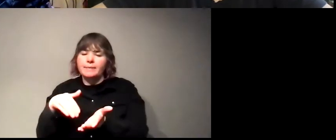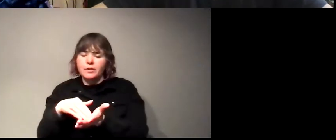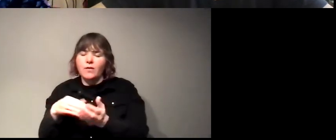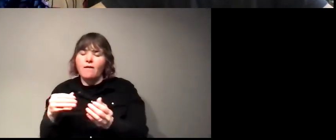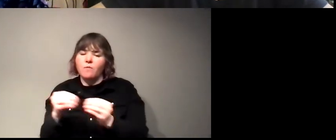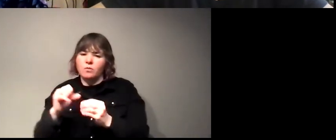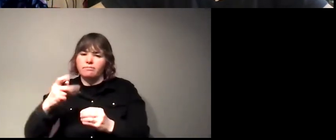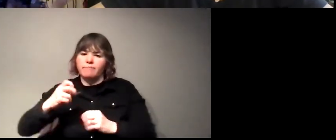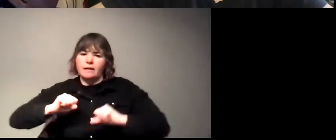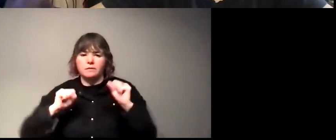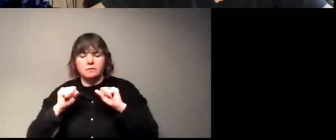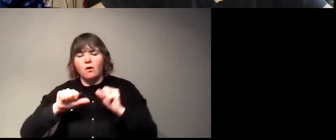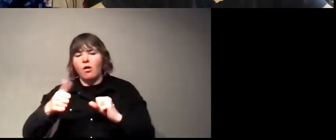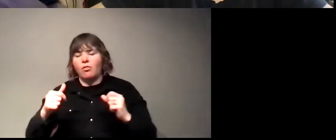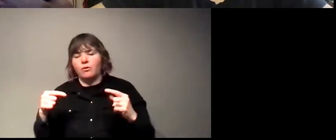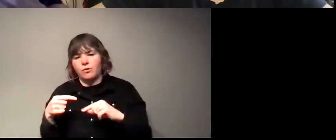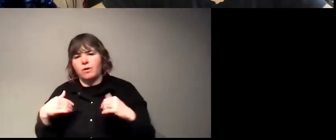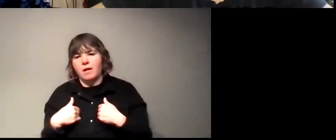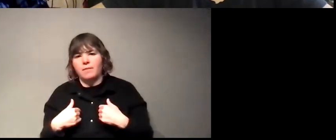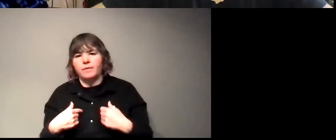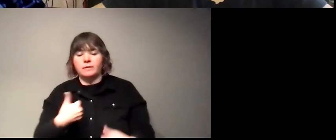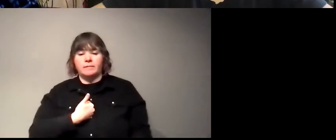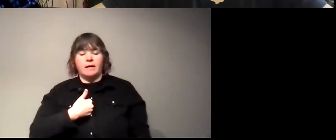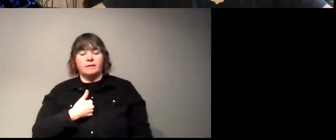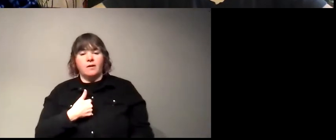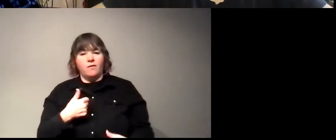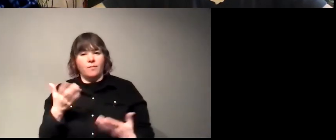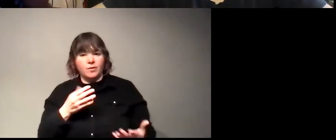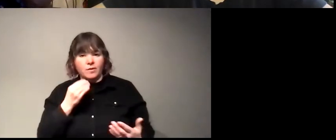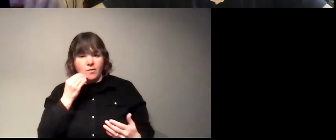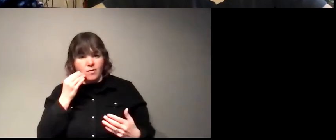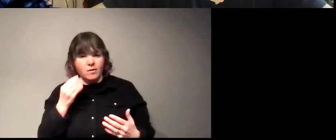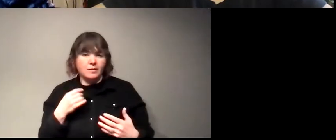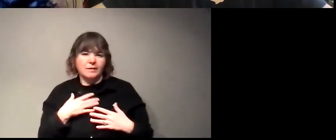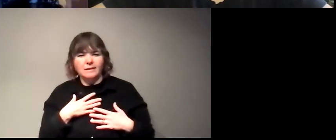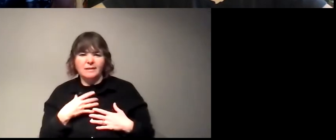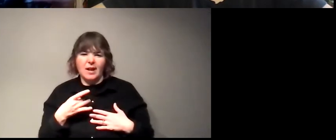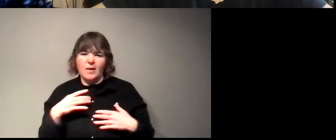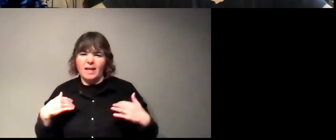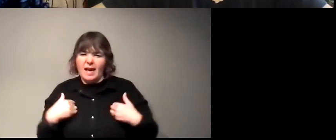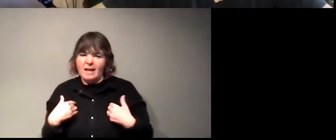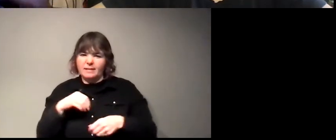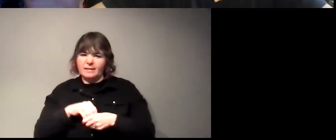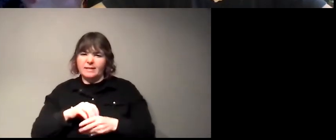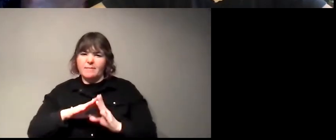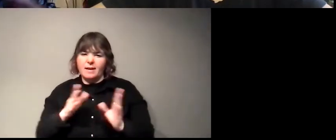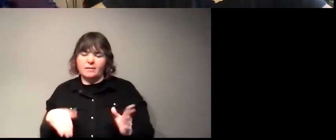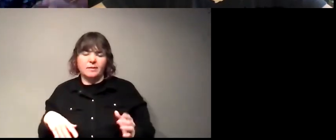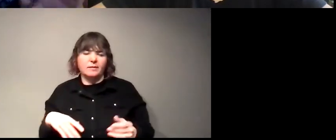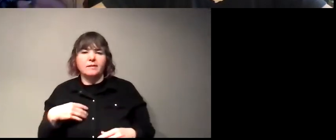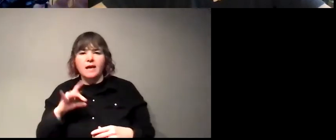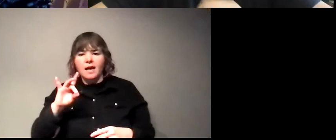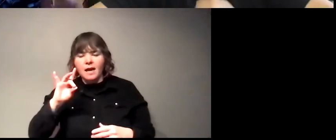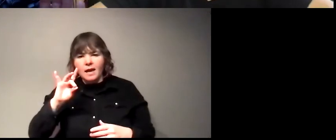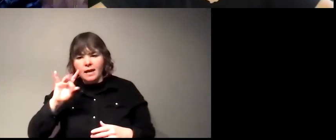population. So yeah, I don't personally, because I don't like a lot of animals inside my home. I spend 8 to